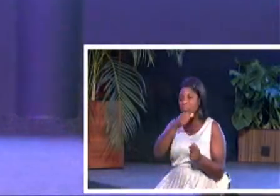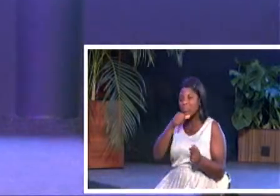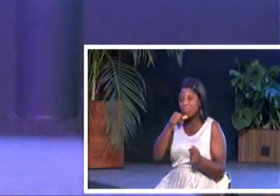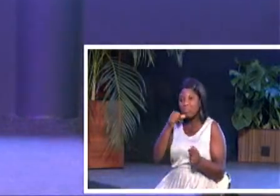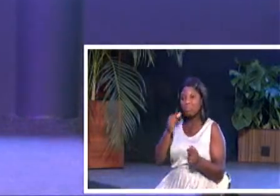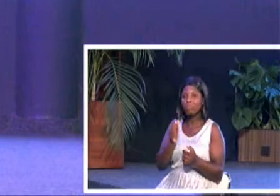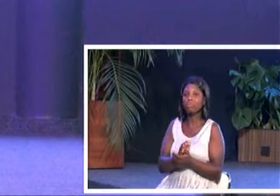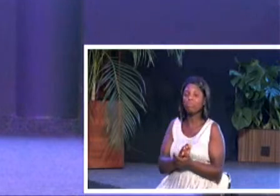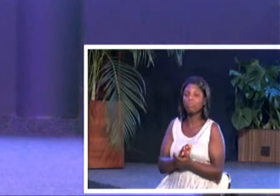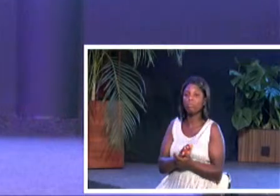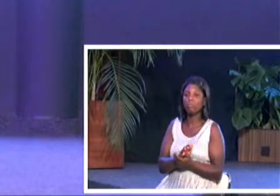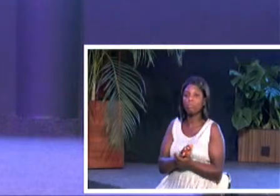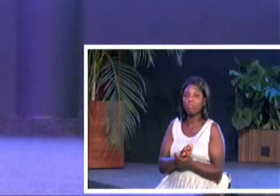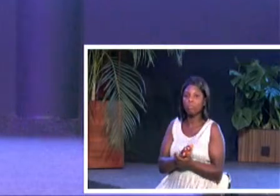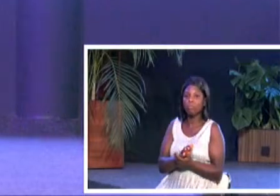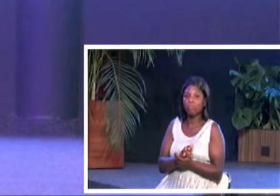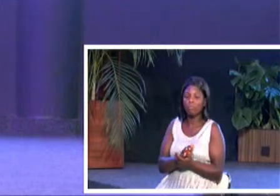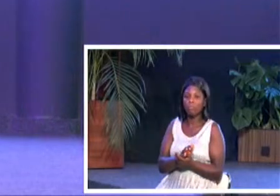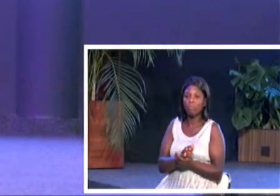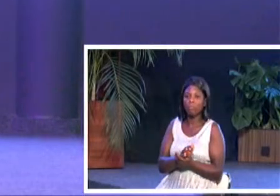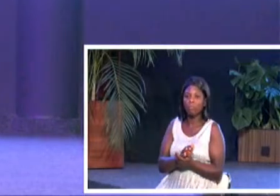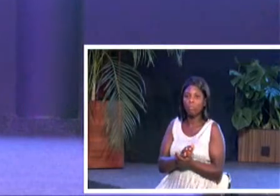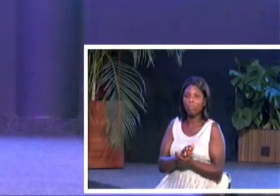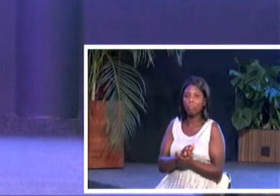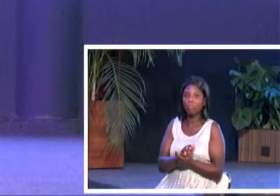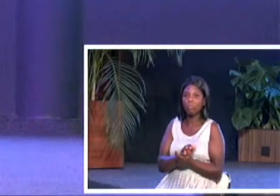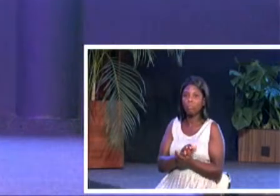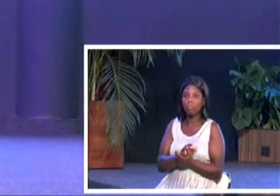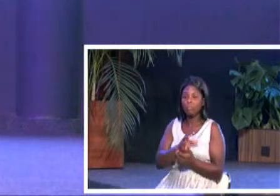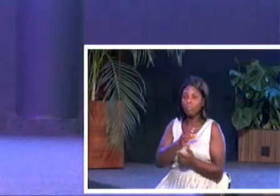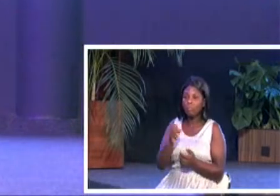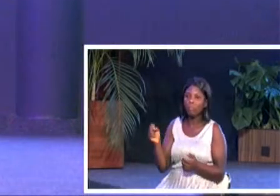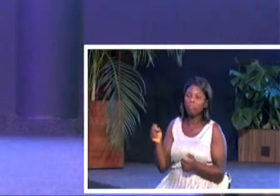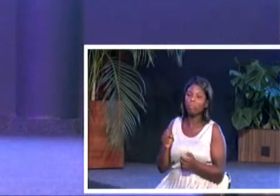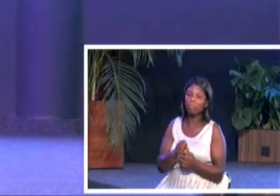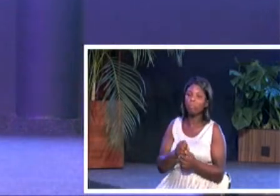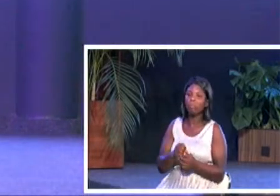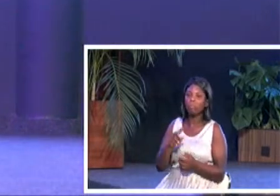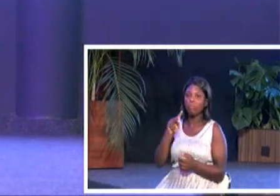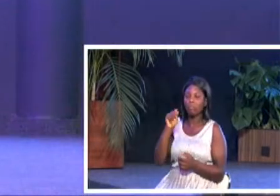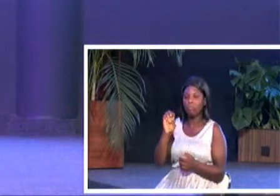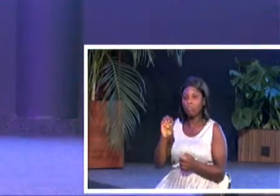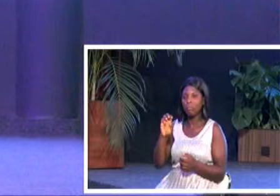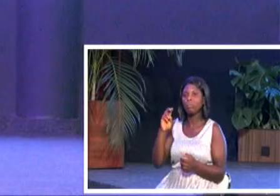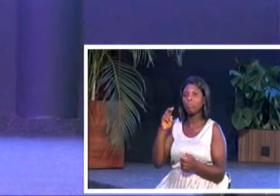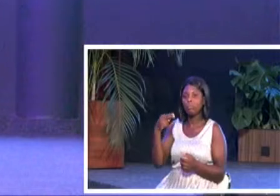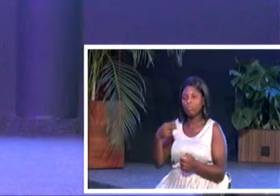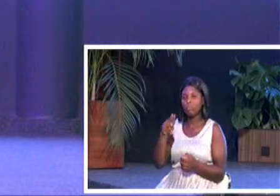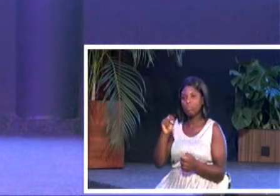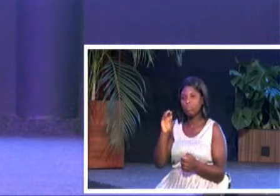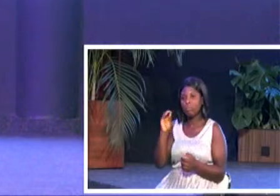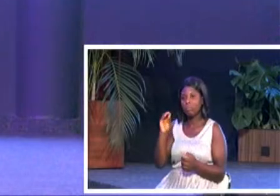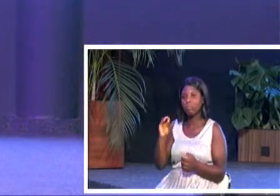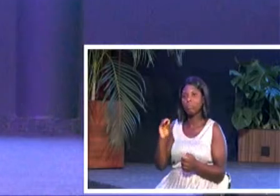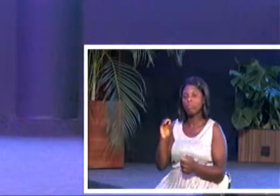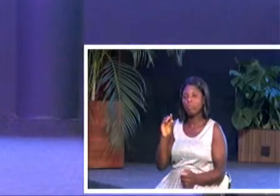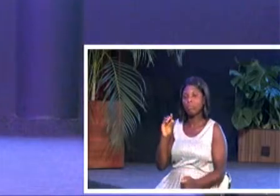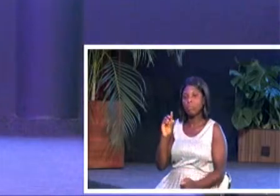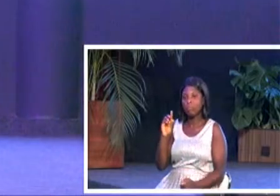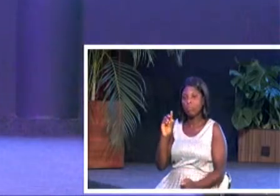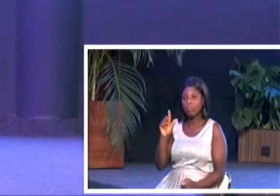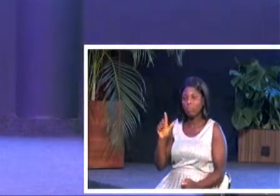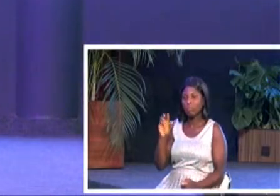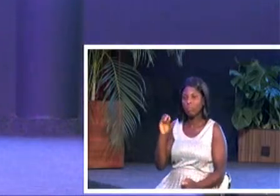I know that this particular conversation is of great interest to all of you here, because several of you have